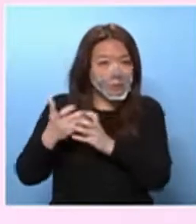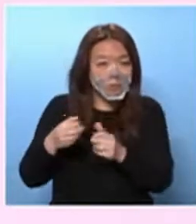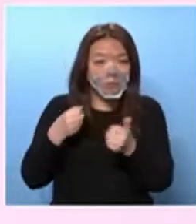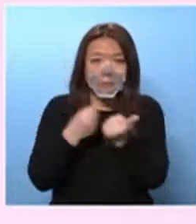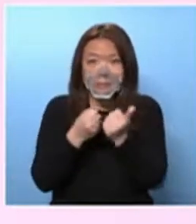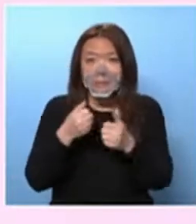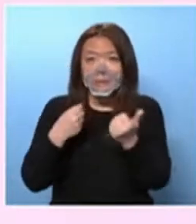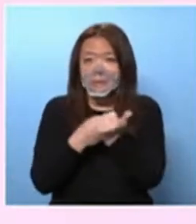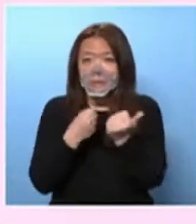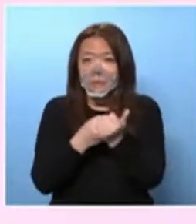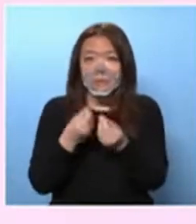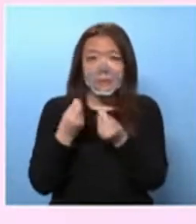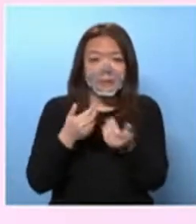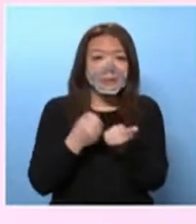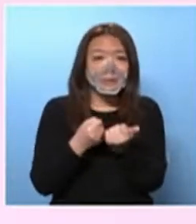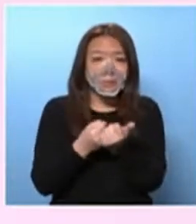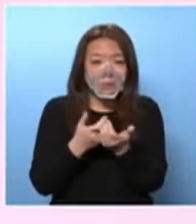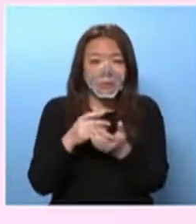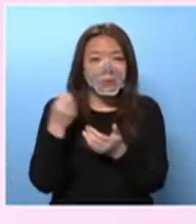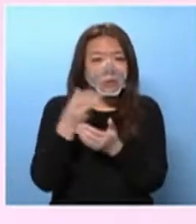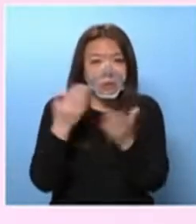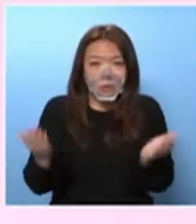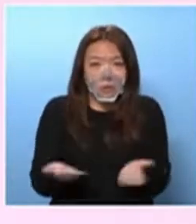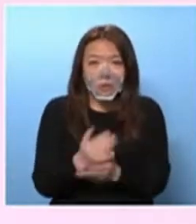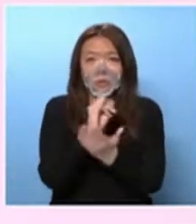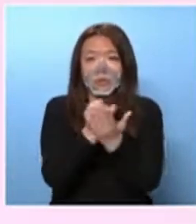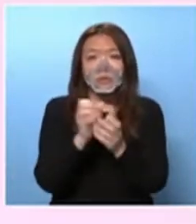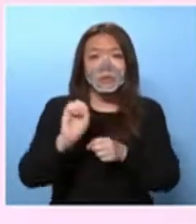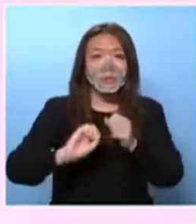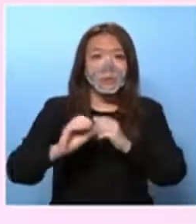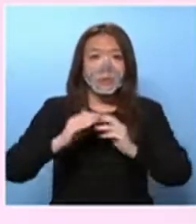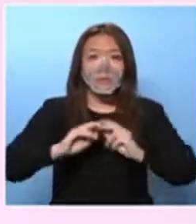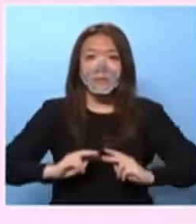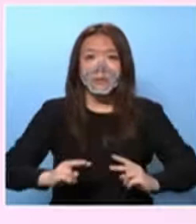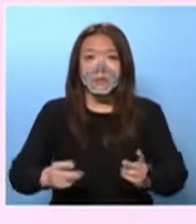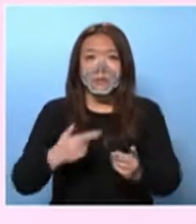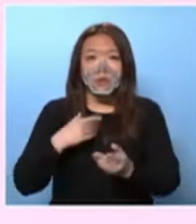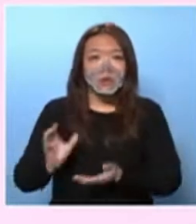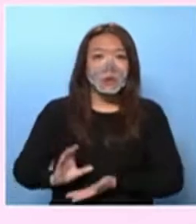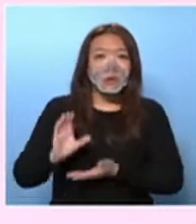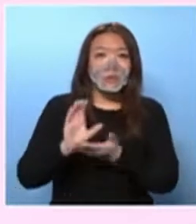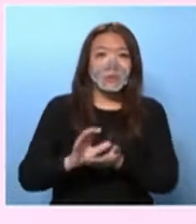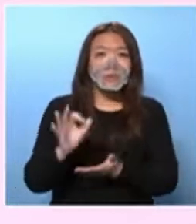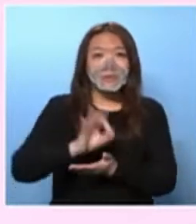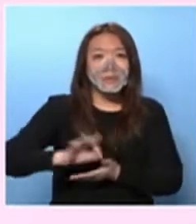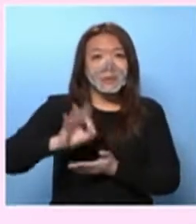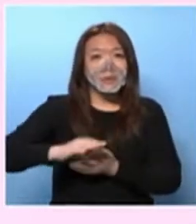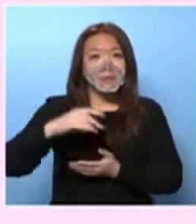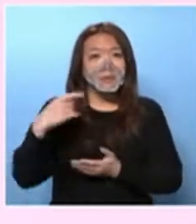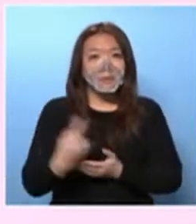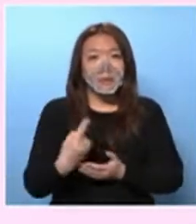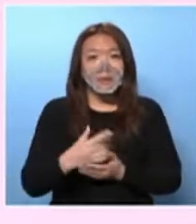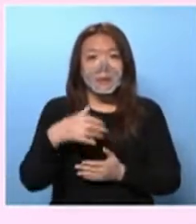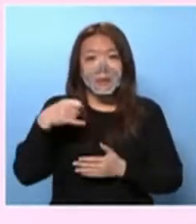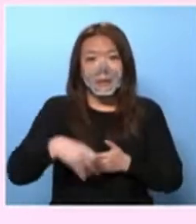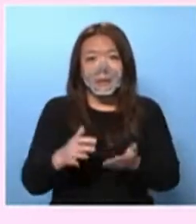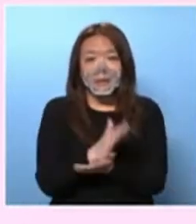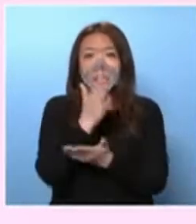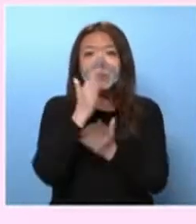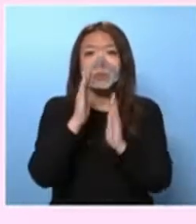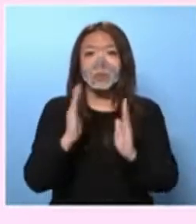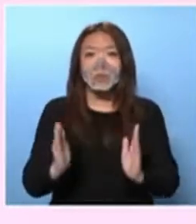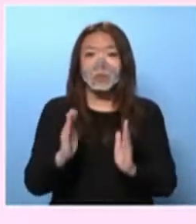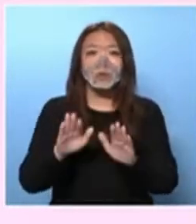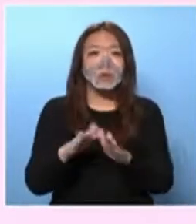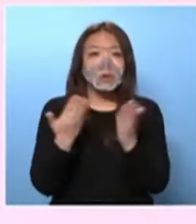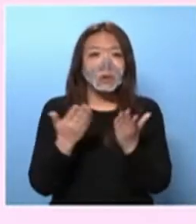by providing support to arts groups and R&D talents. To further facilitate arts technology development, I will allocate $30 million